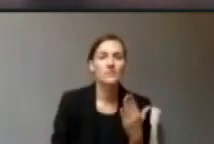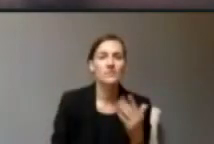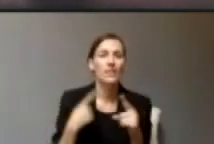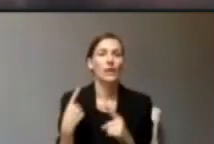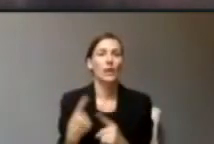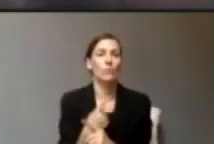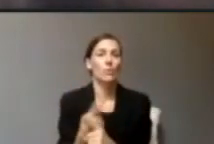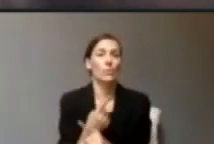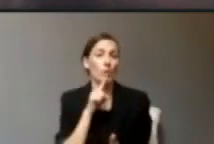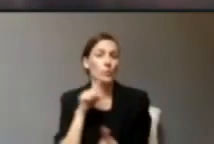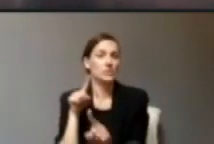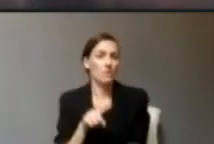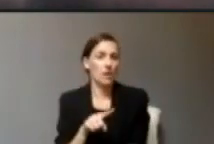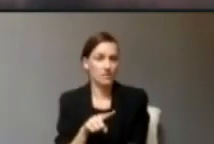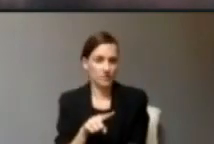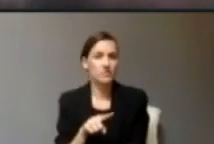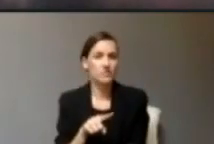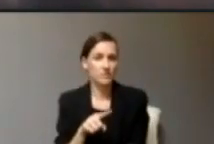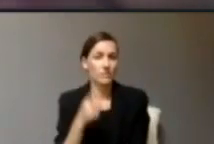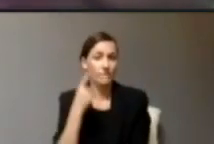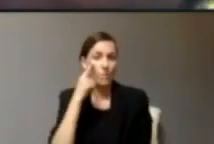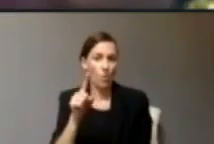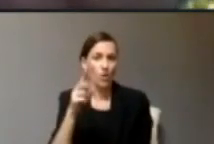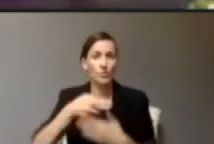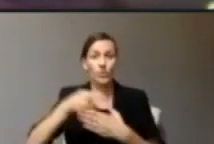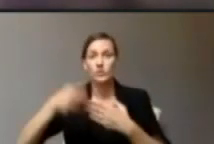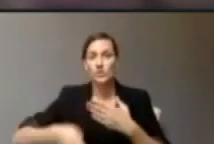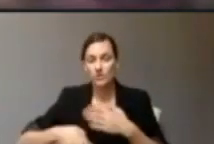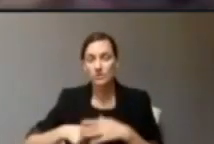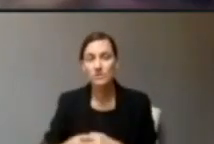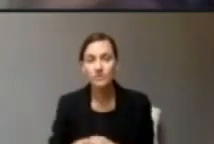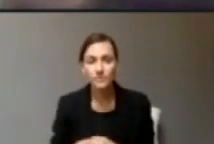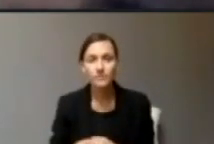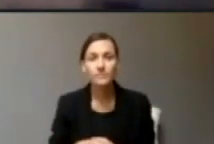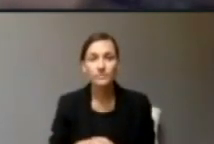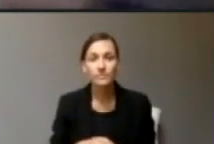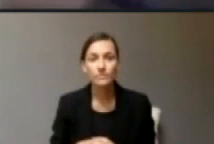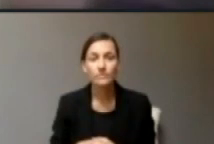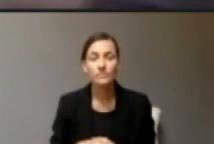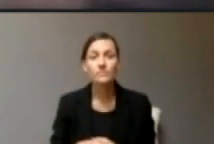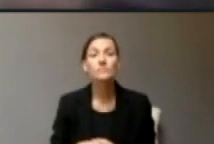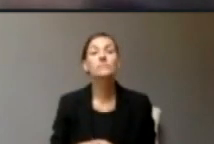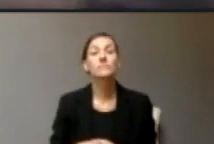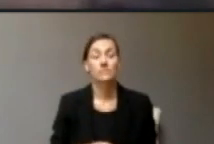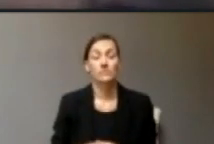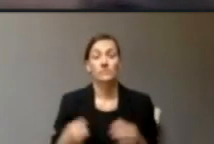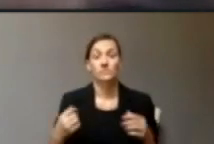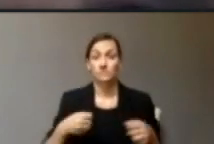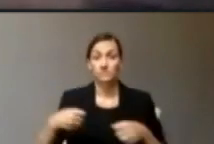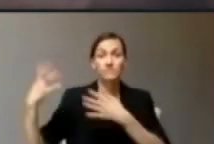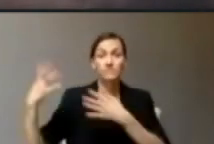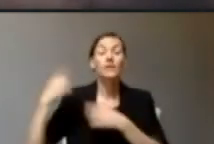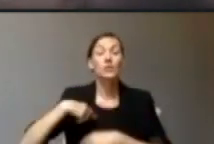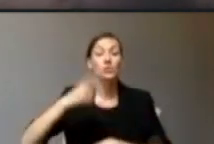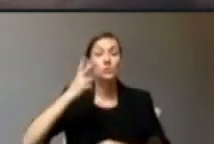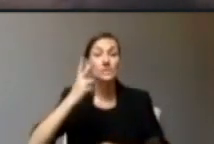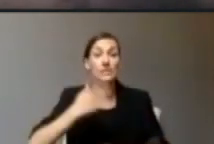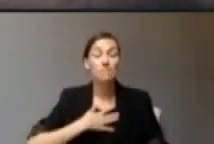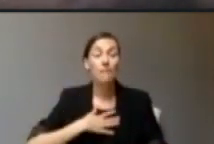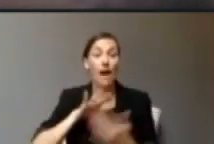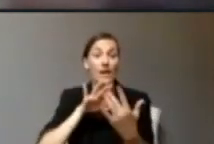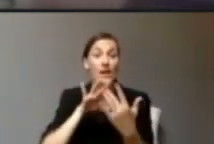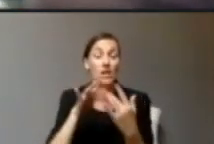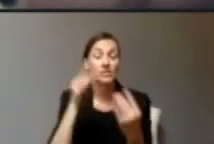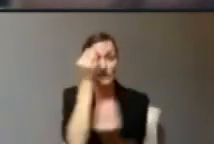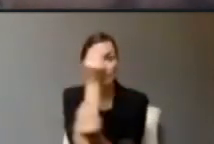response should be to those results. So I've put on the slide here my contact information. So if you're part of a